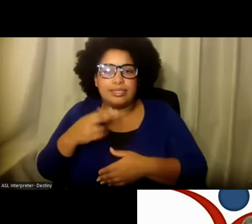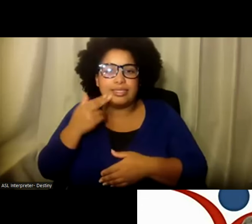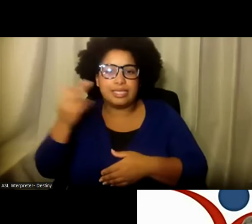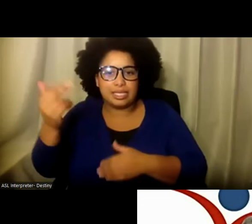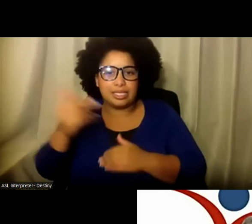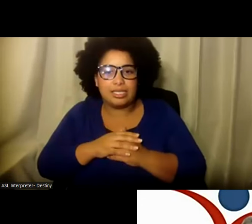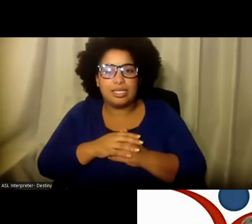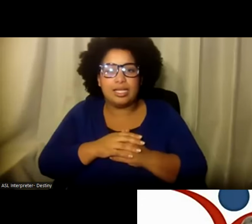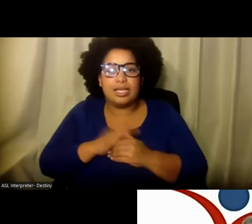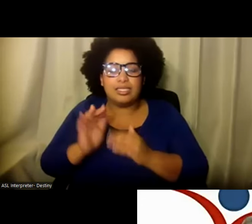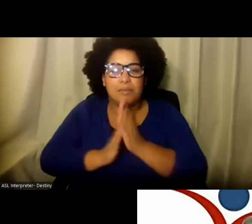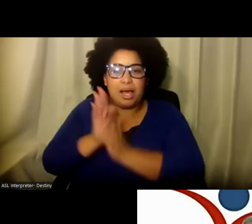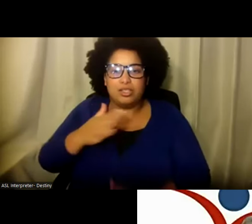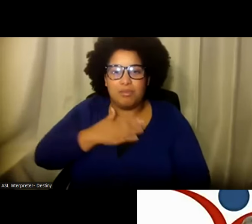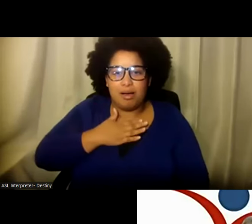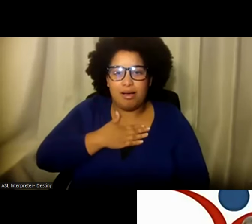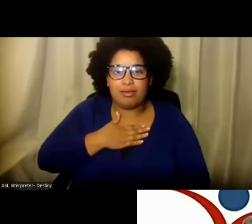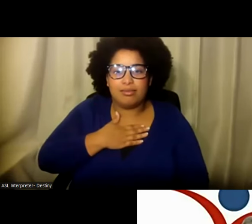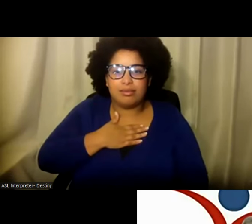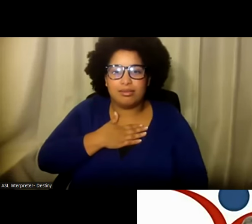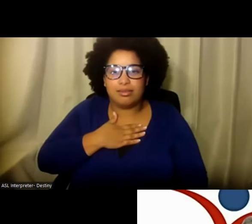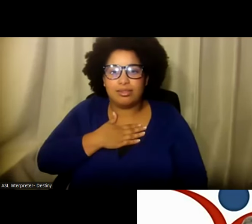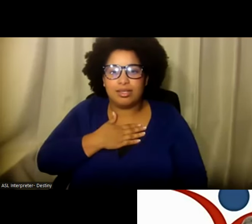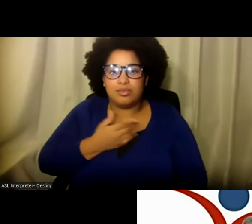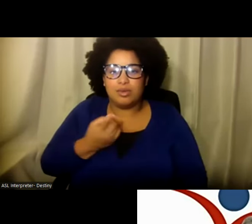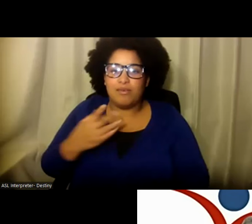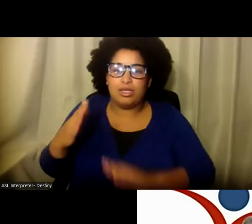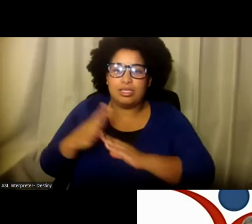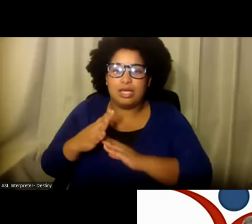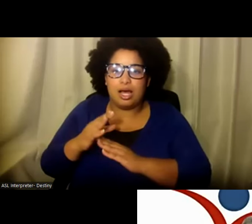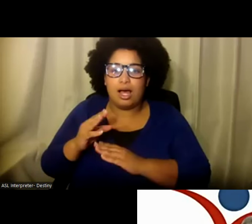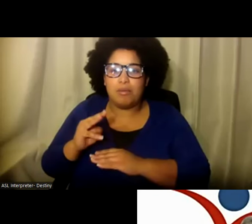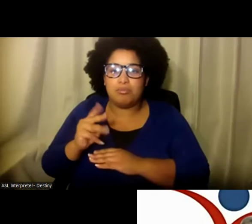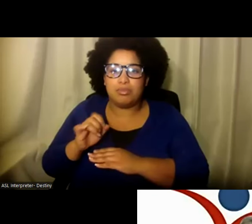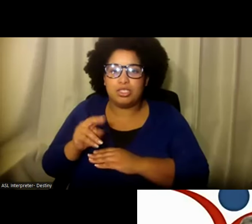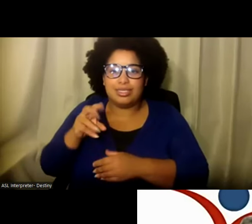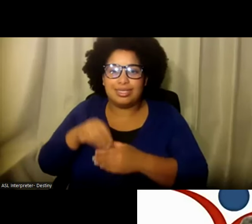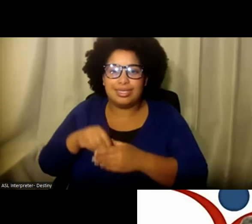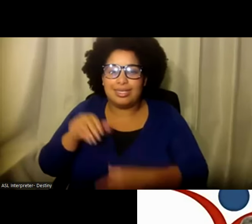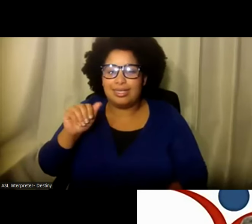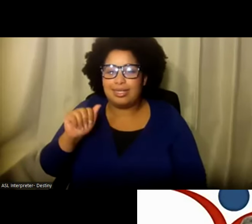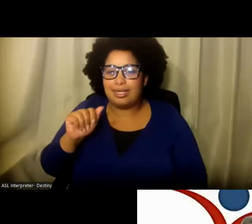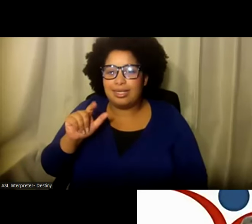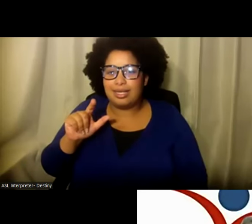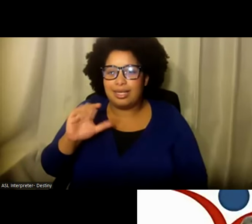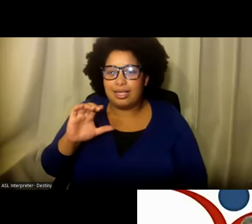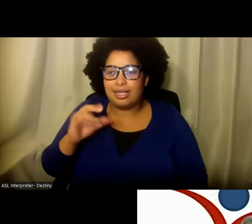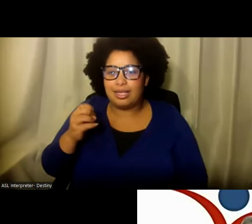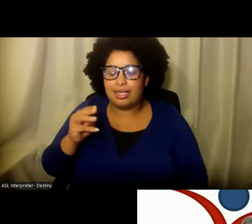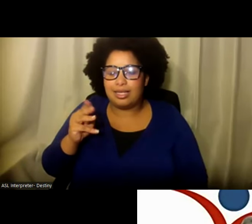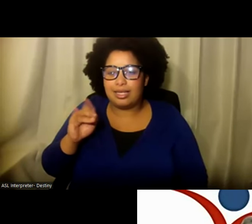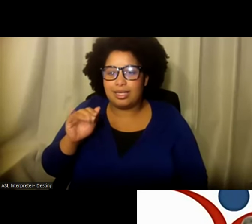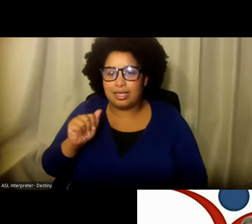been a passion of mine. So that's one of our core missions in Alchemia, is to help people really be part of our